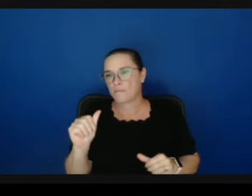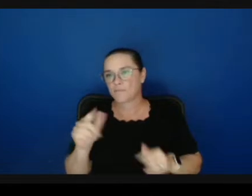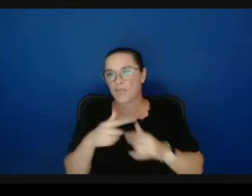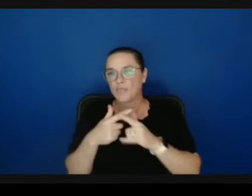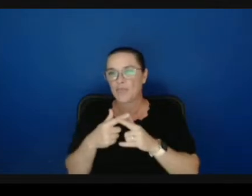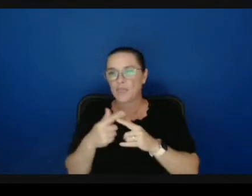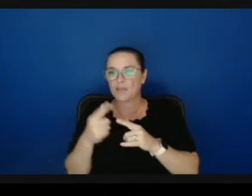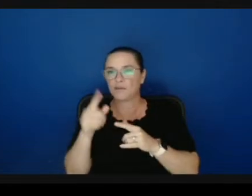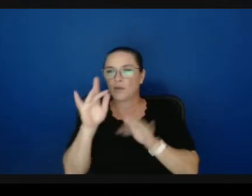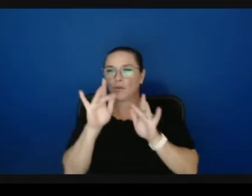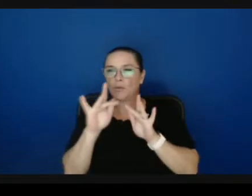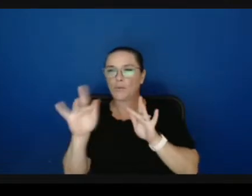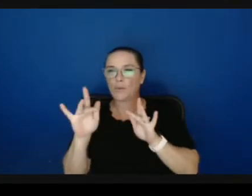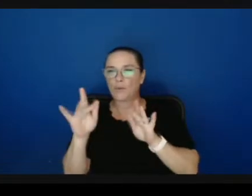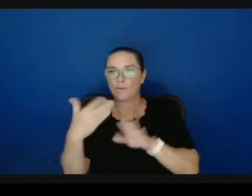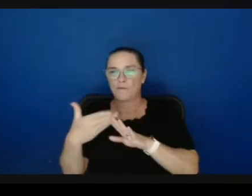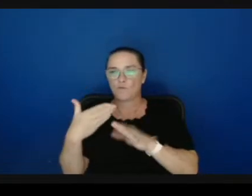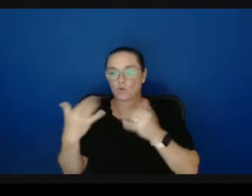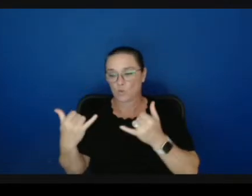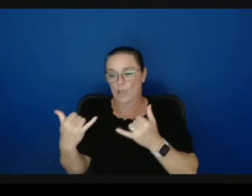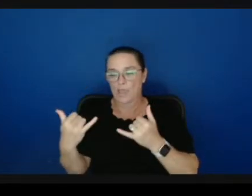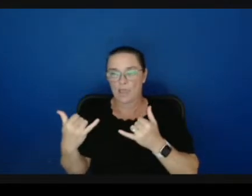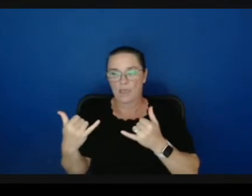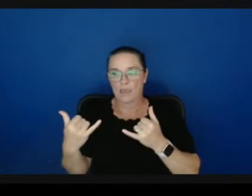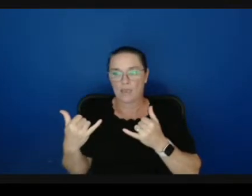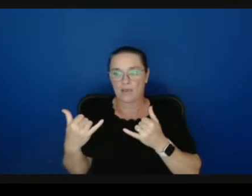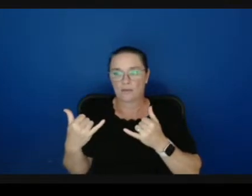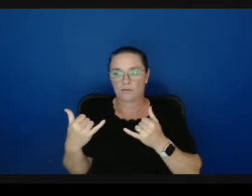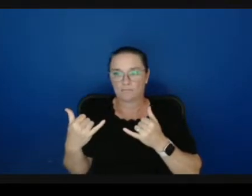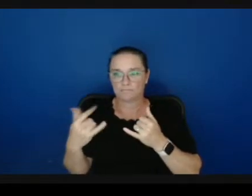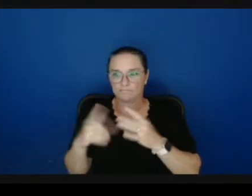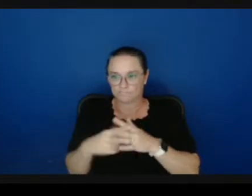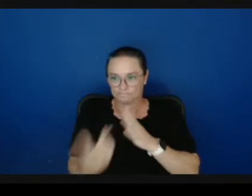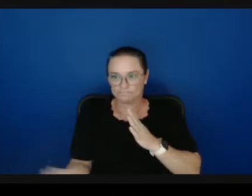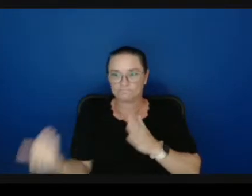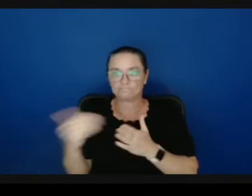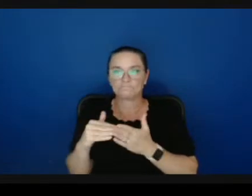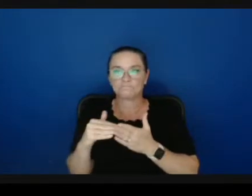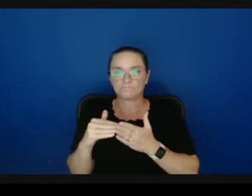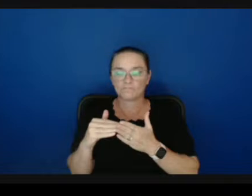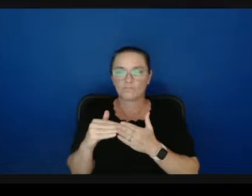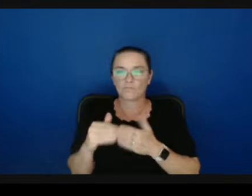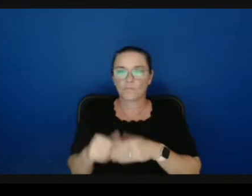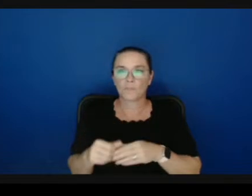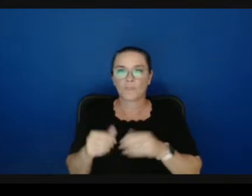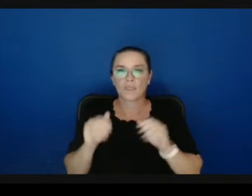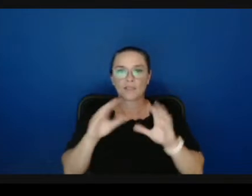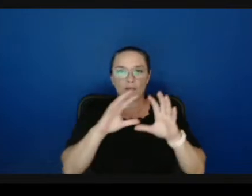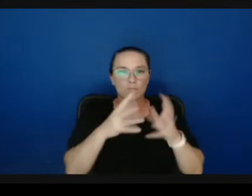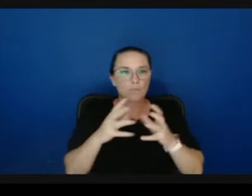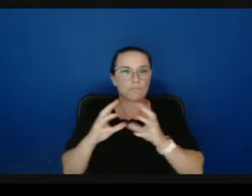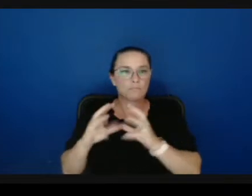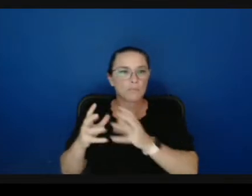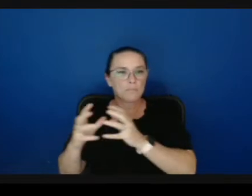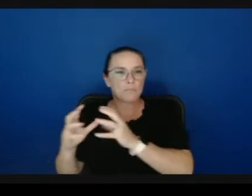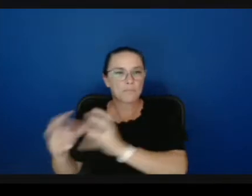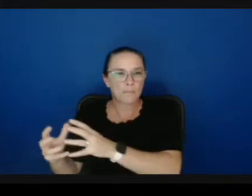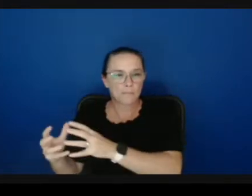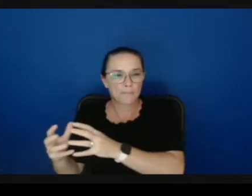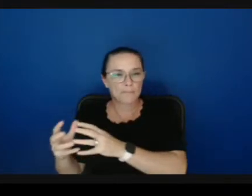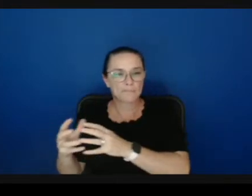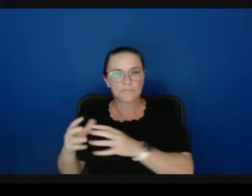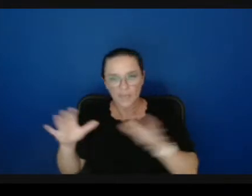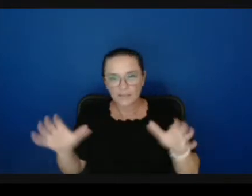prior to today's resumption in the South Caldera. You can see these little bursts of